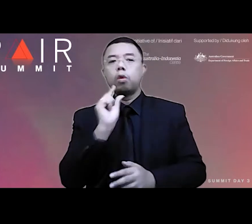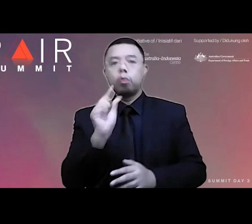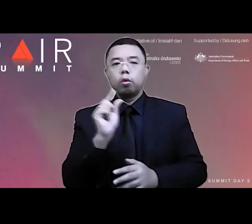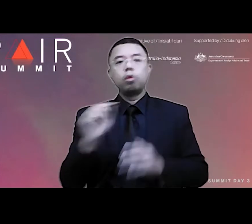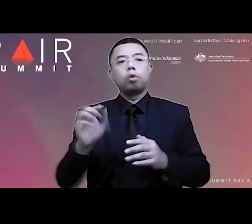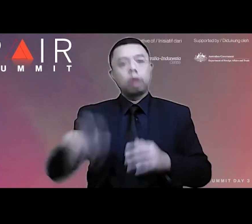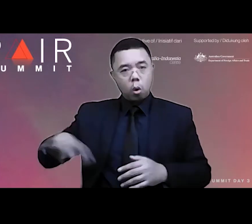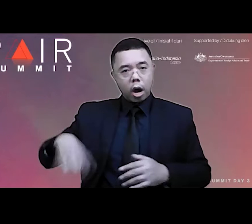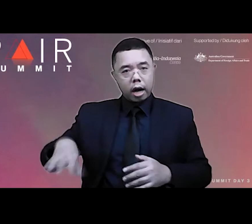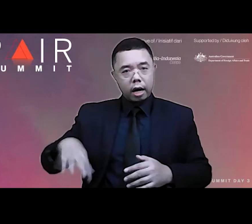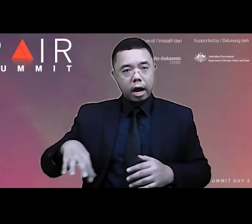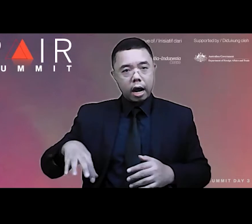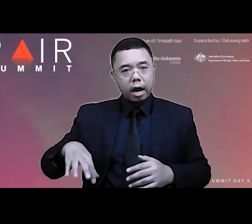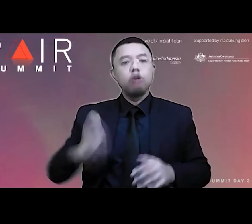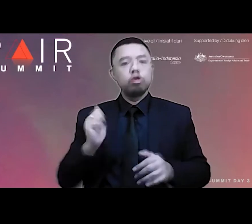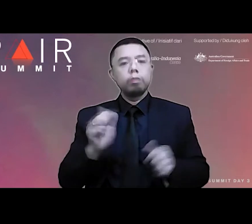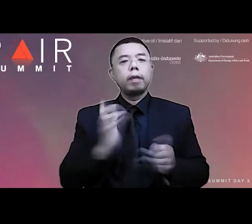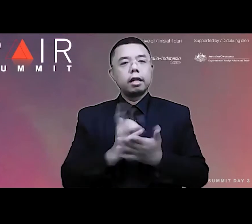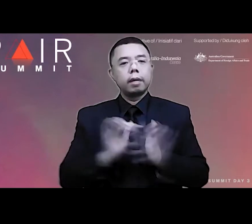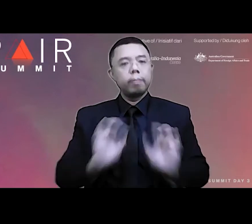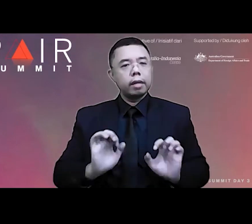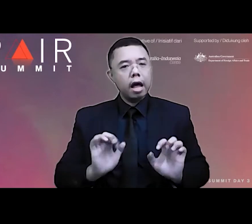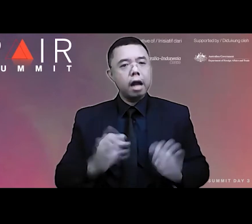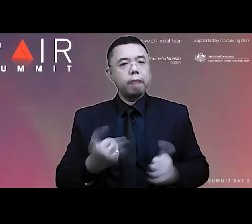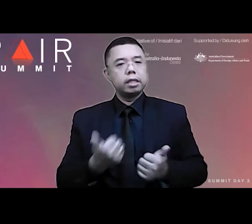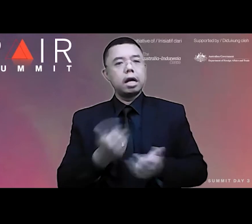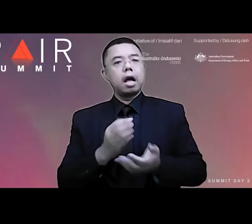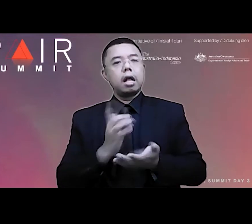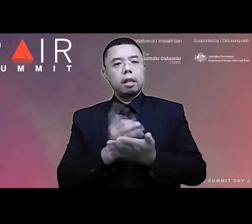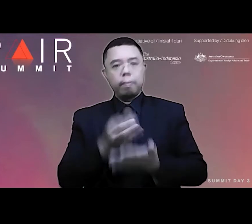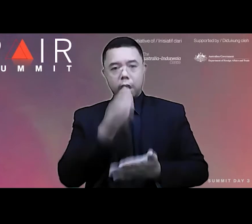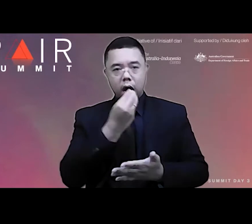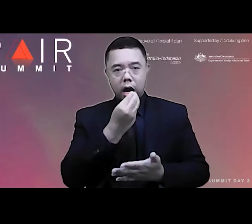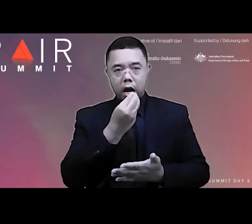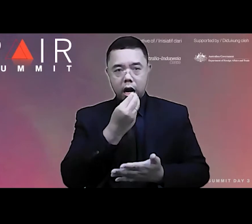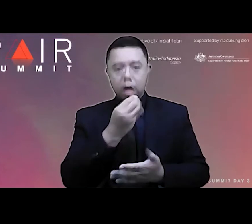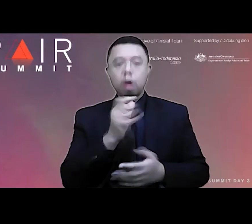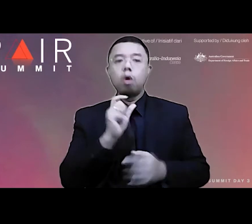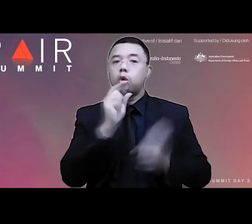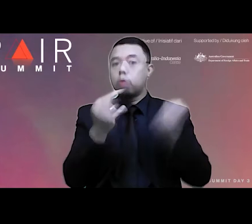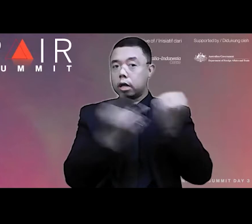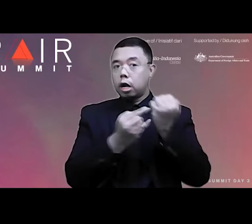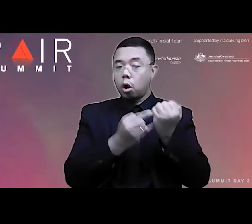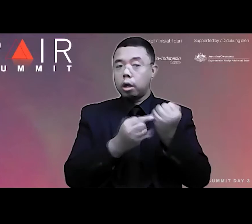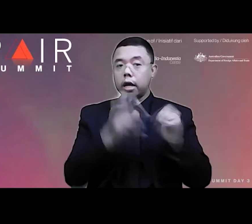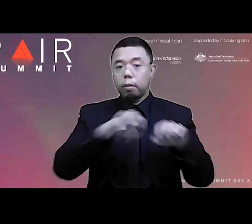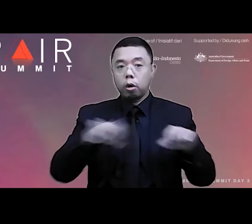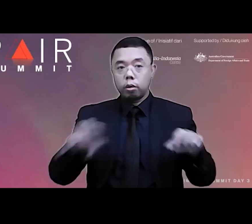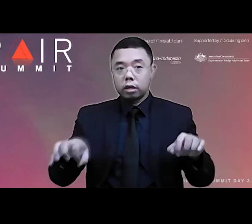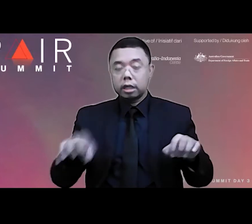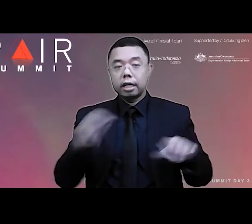security. The application of technology in production, distribution, and consumption are